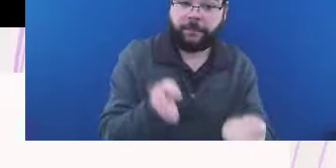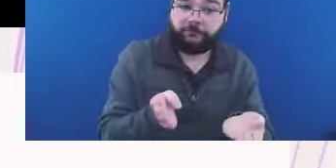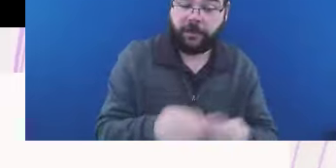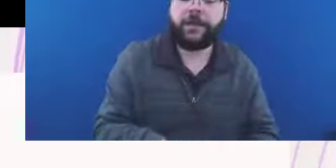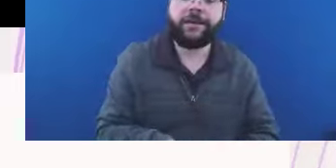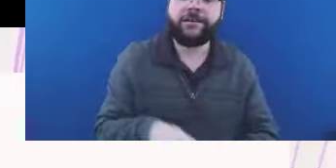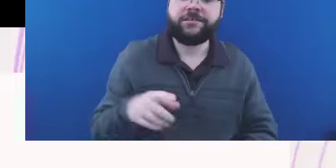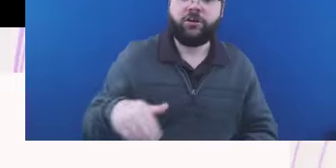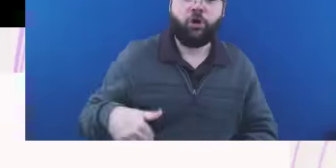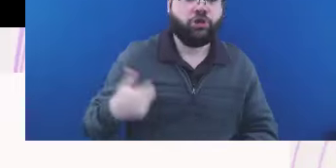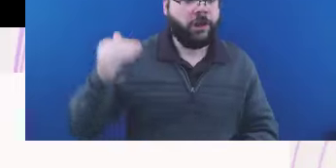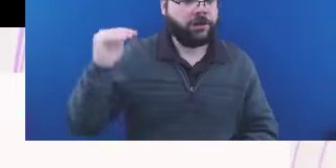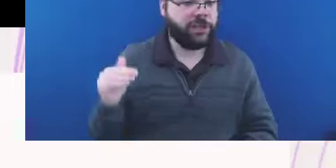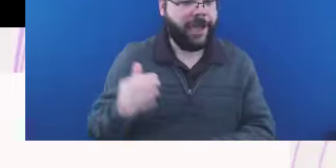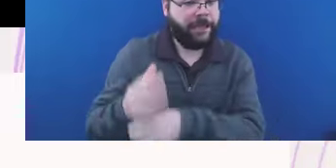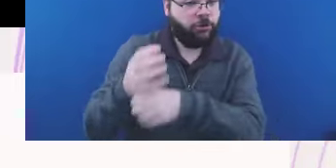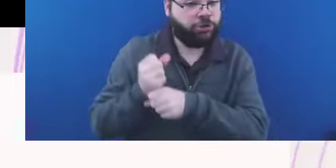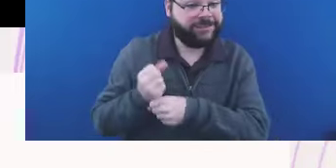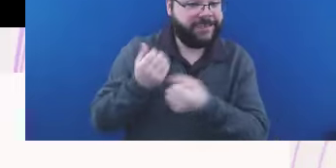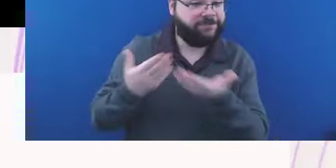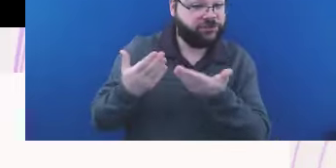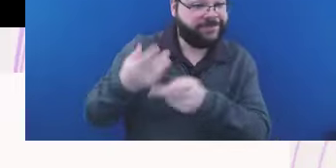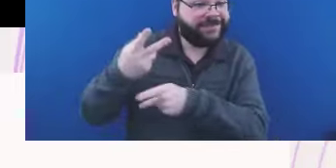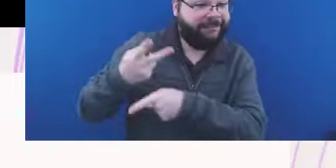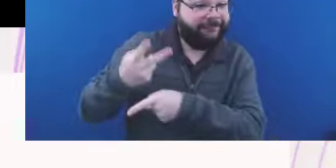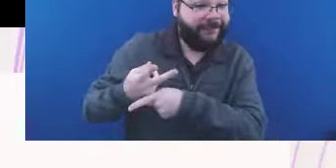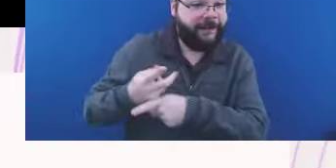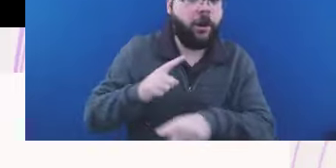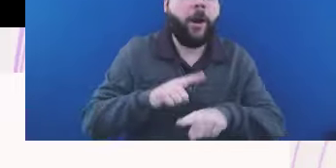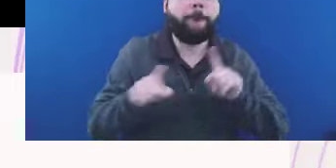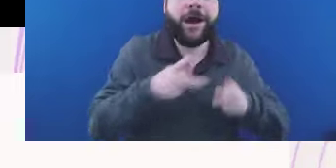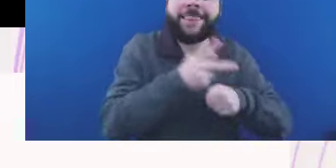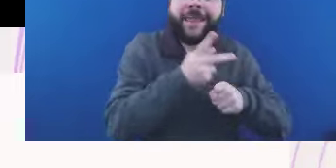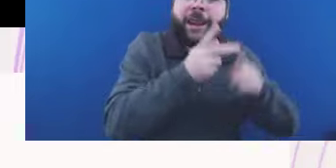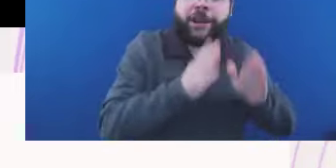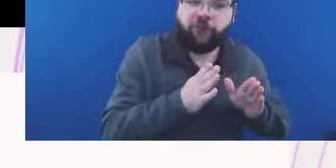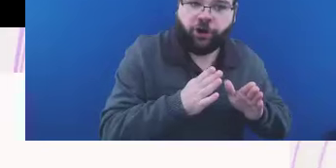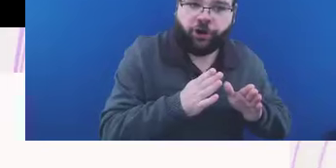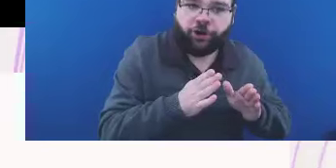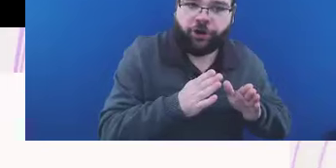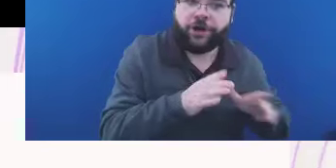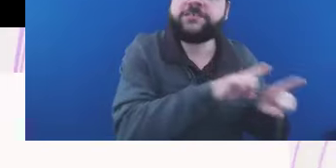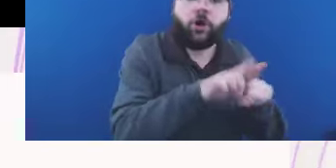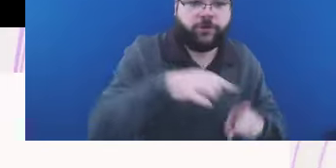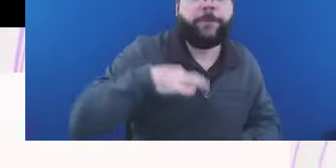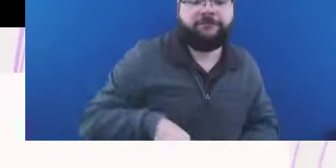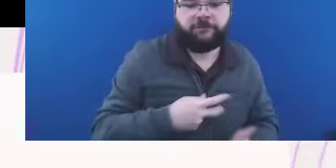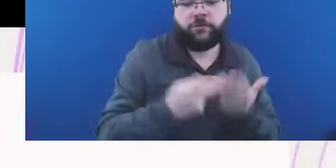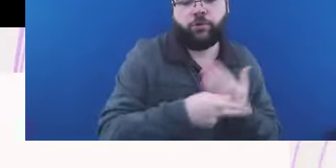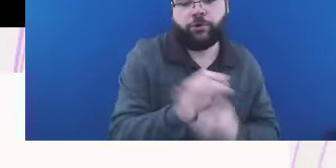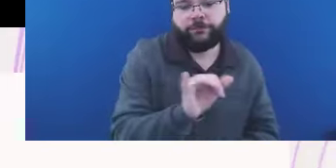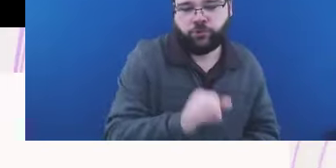is the young child receiving services and care, but the caregiver is also benefiting from these programs.